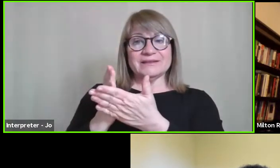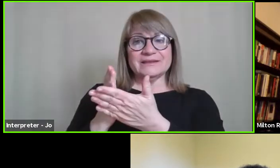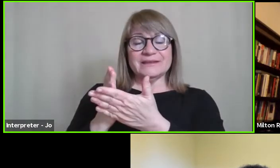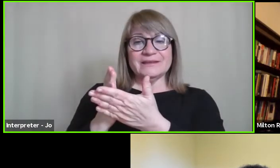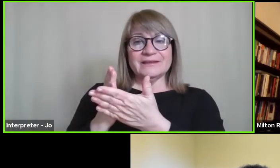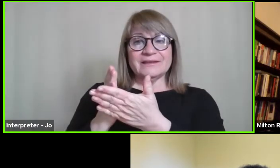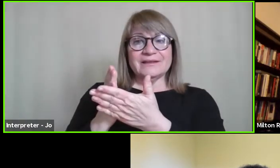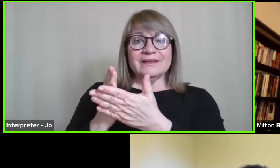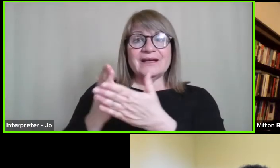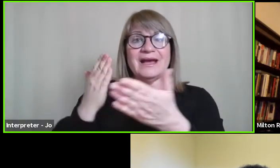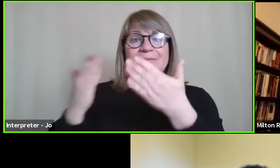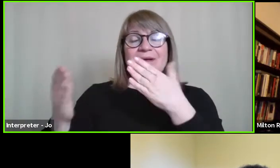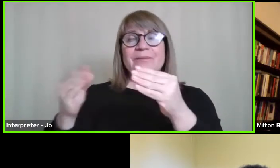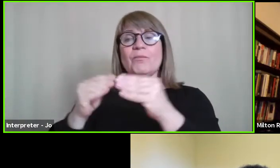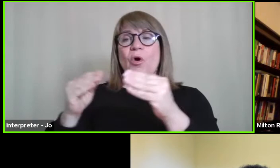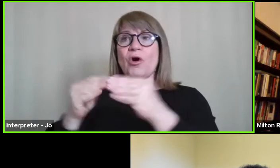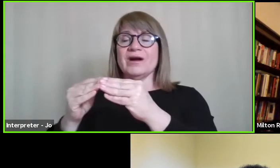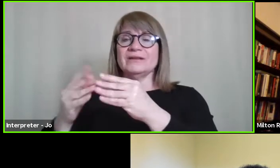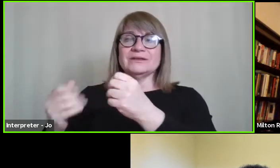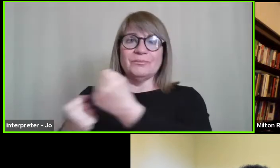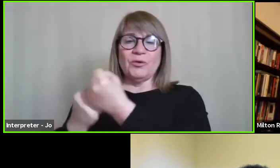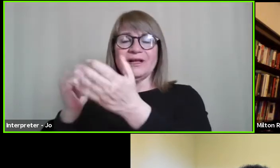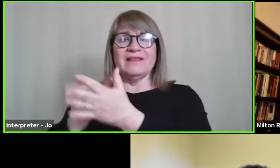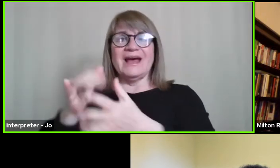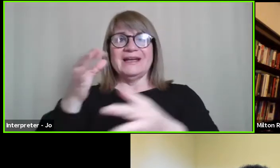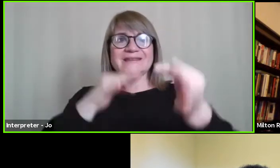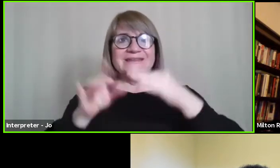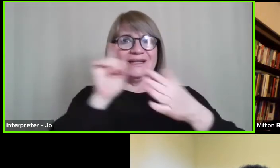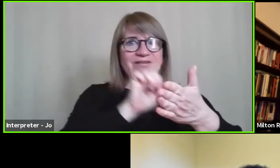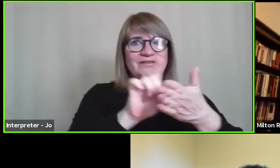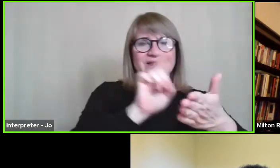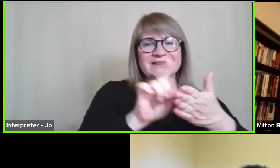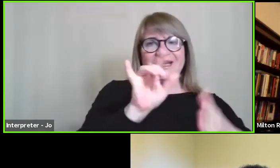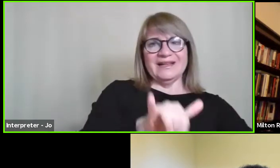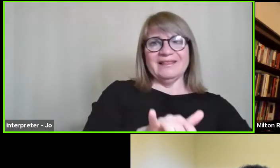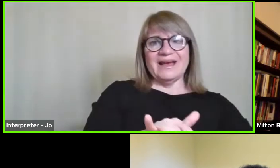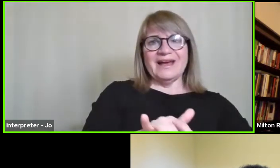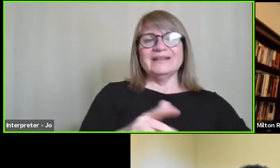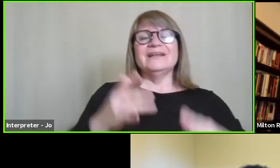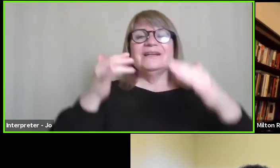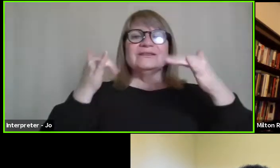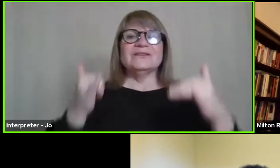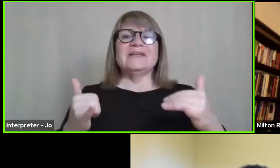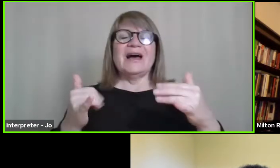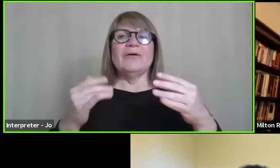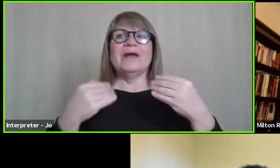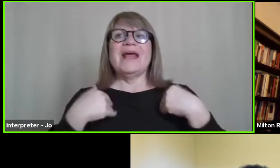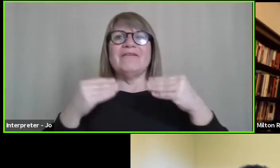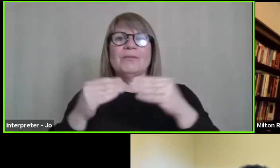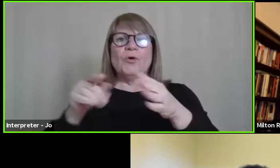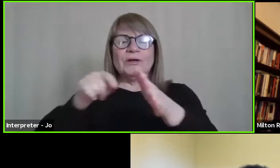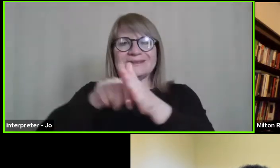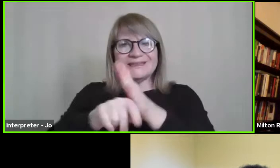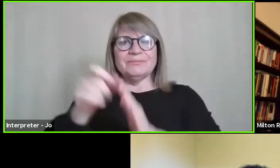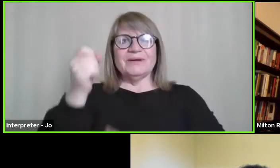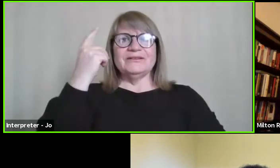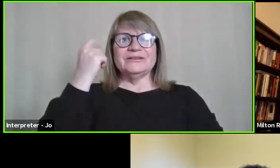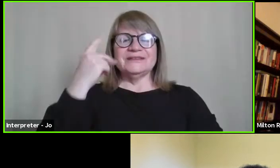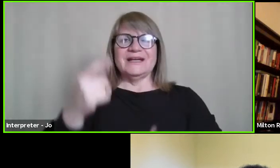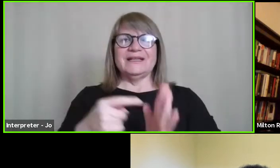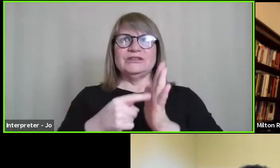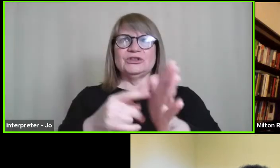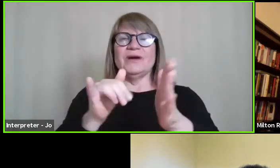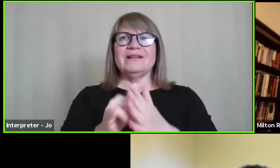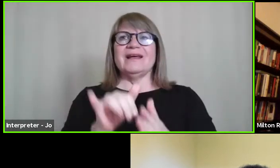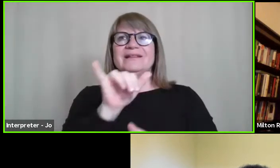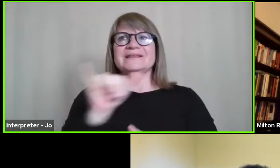than investigatory and so what's happening now is that we're sort of breaking into the deeper interrogation what we're revealing is that the same patterns that were